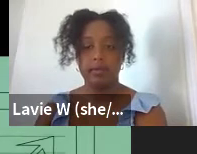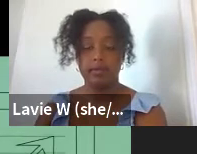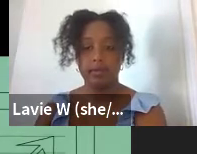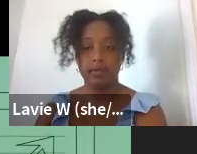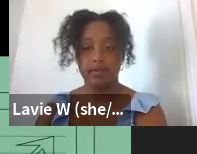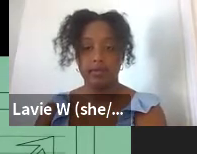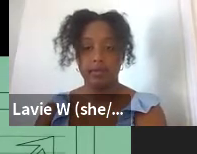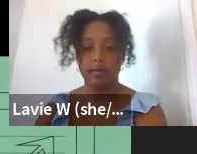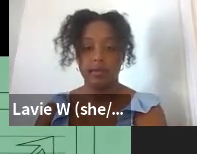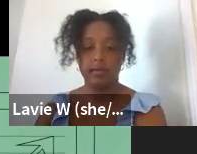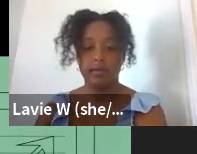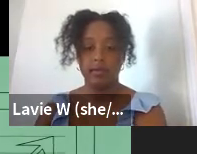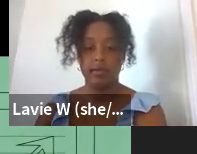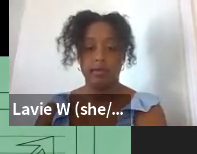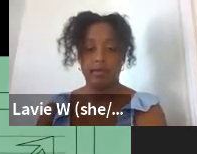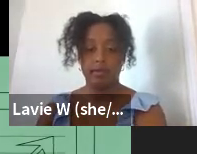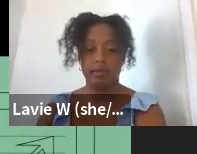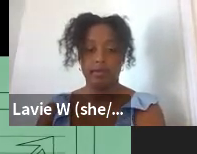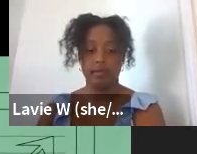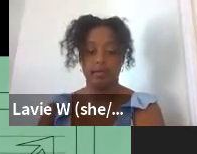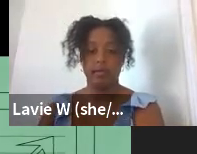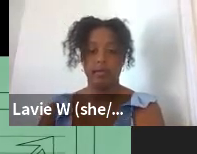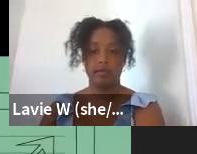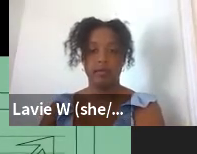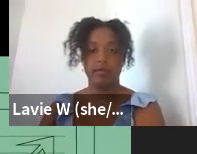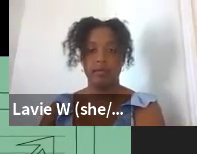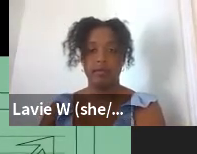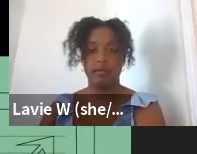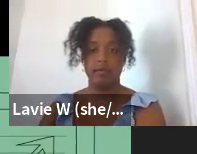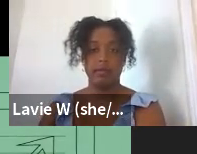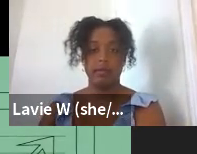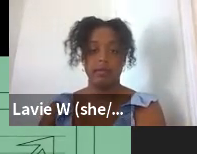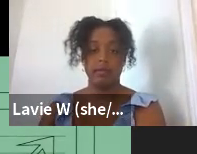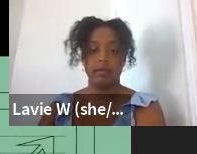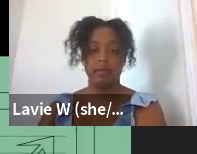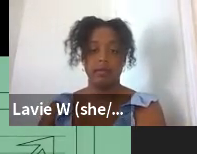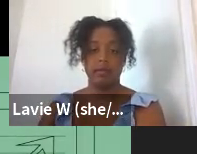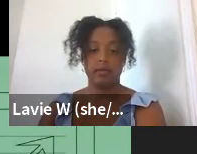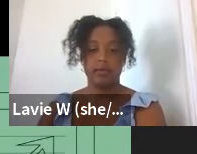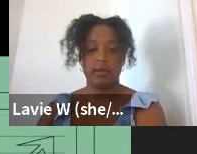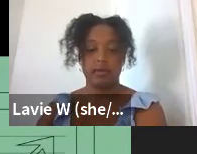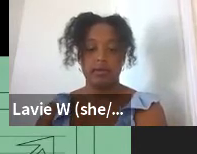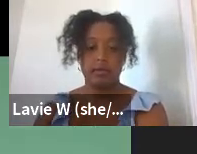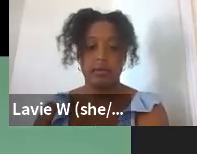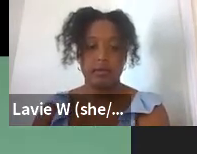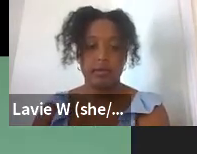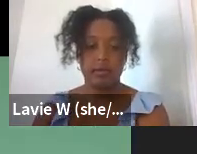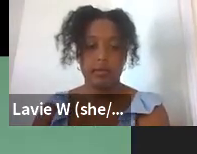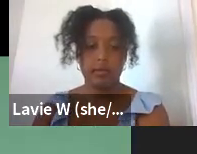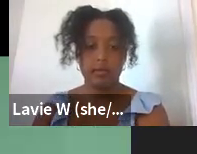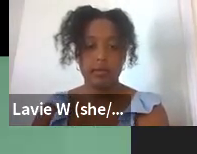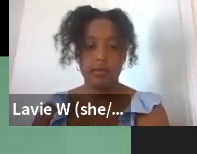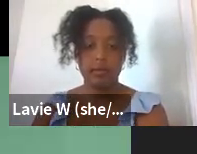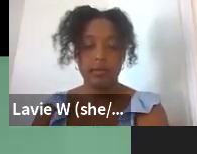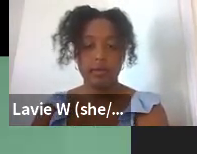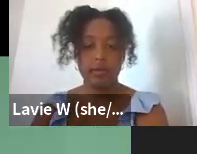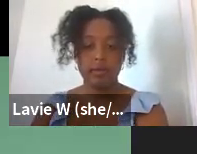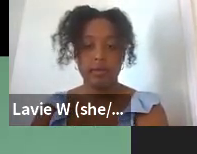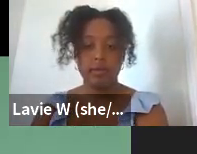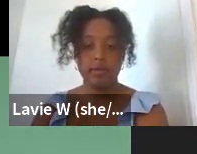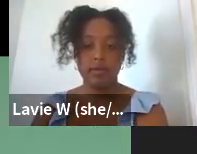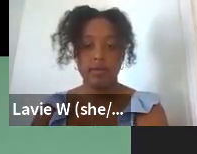addressing all potential roadblocks to an individual or group's well-being. But it's not as simple as just adding up oppressions and addressing